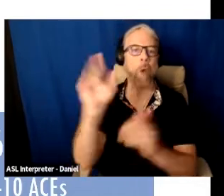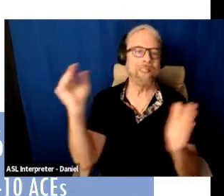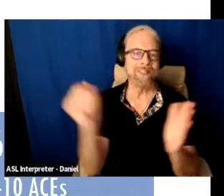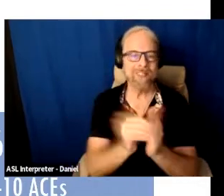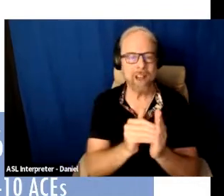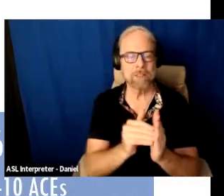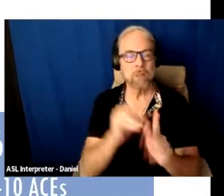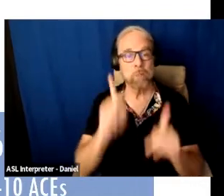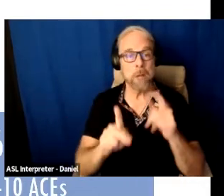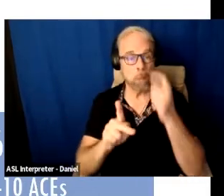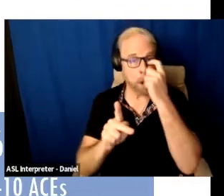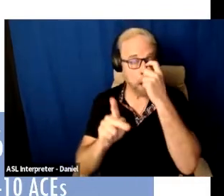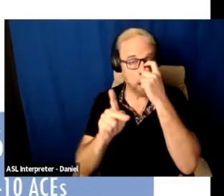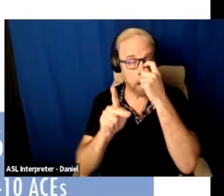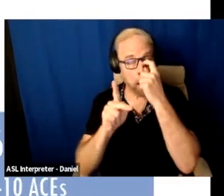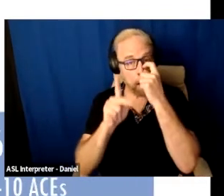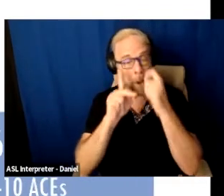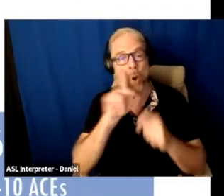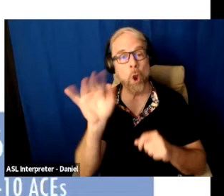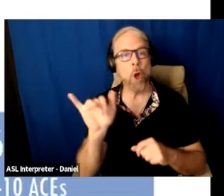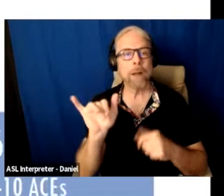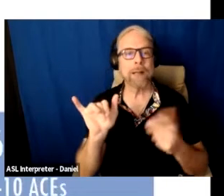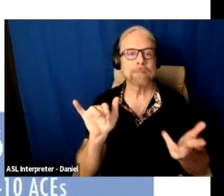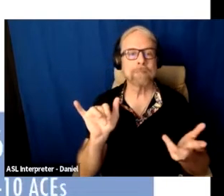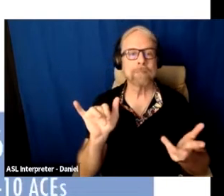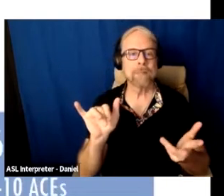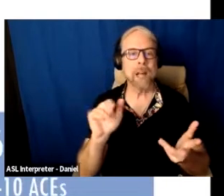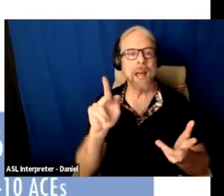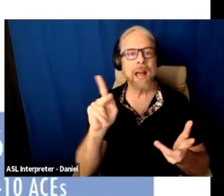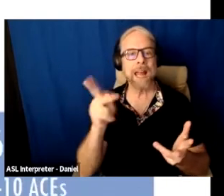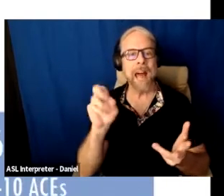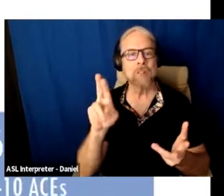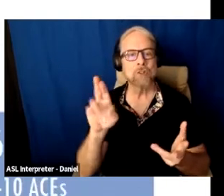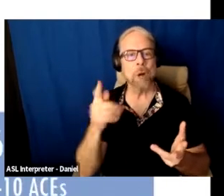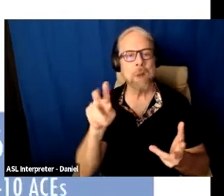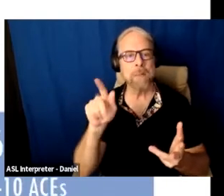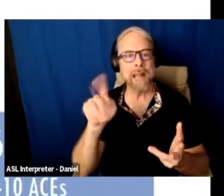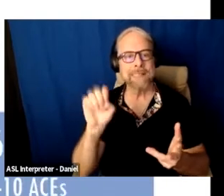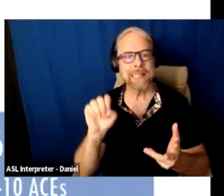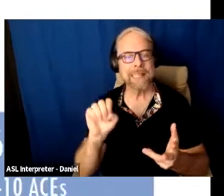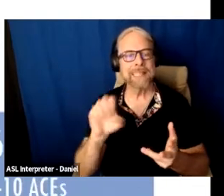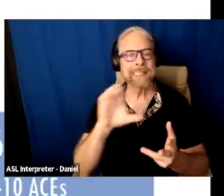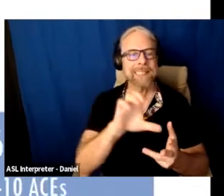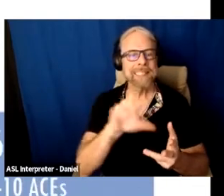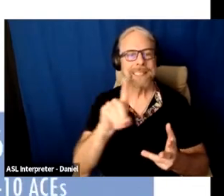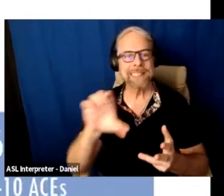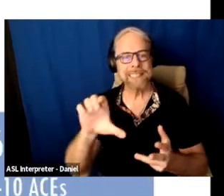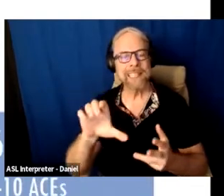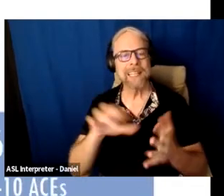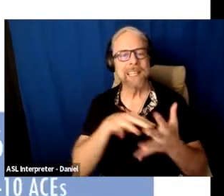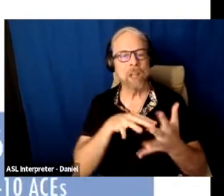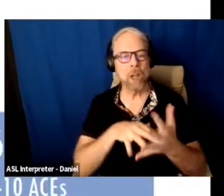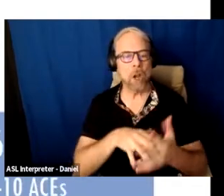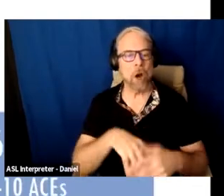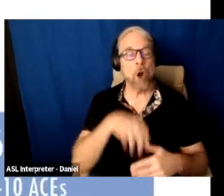people who looked something like the Kaiser Permanente CDC study, 330 of